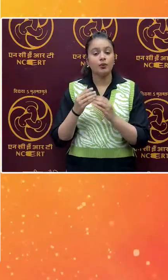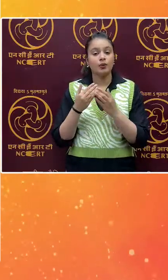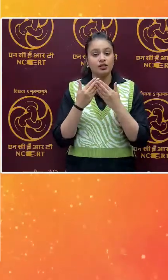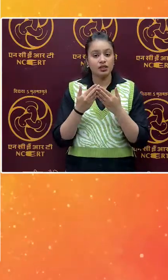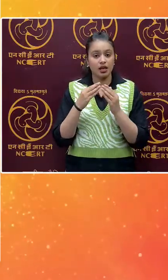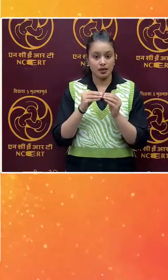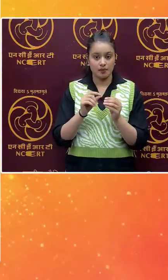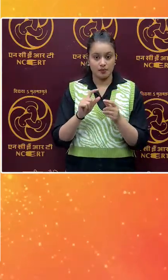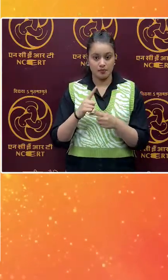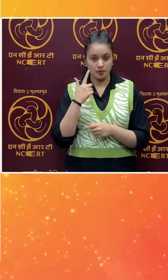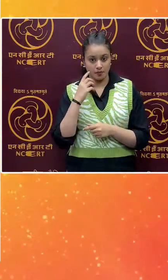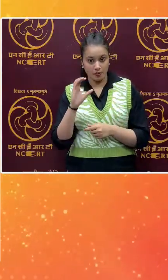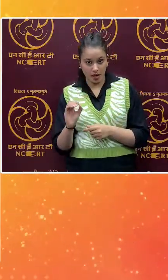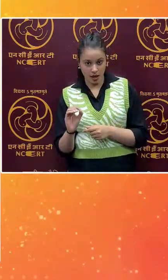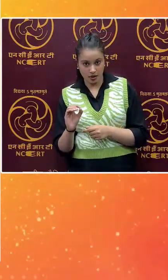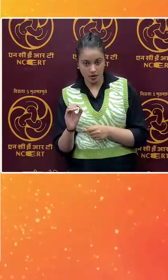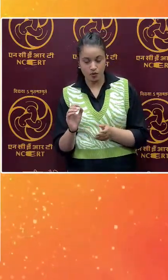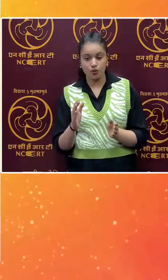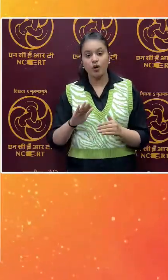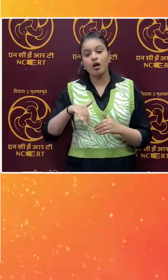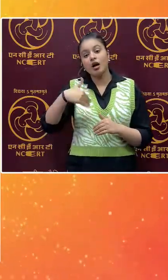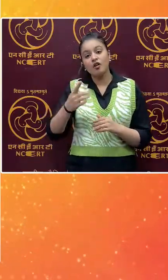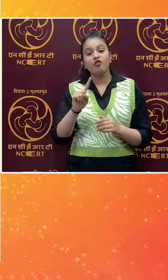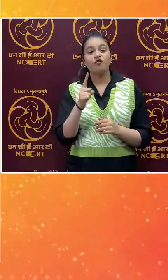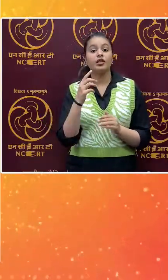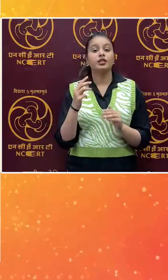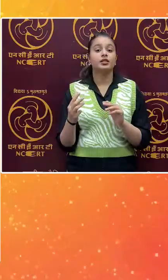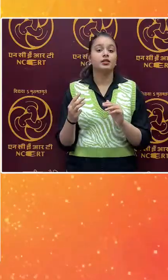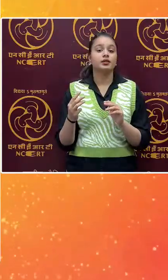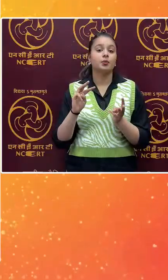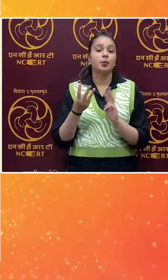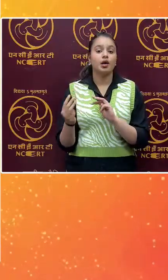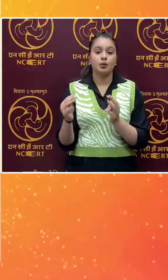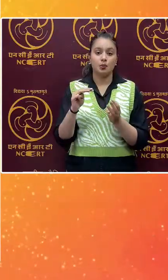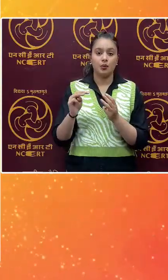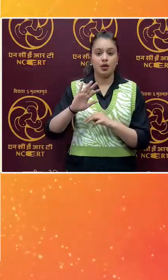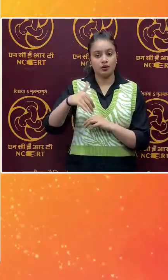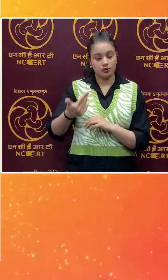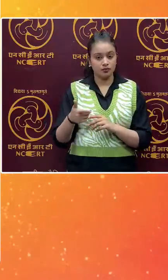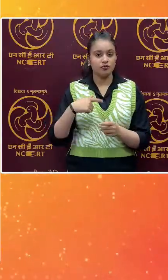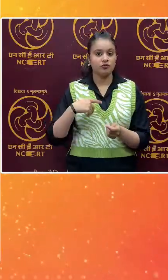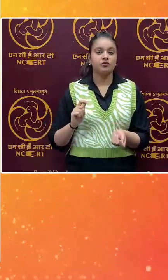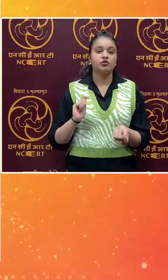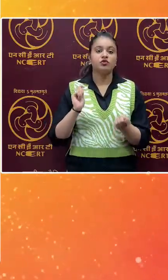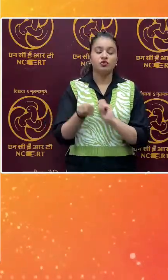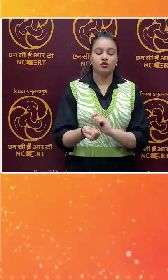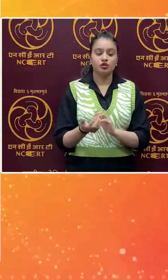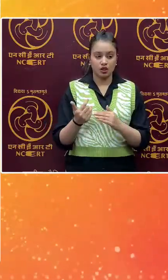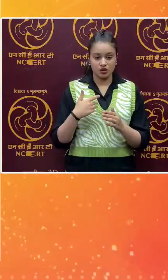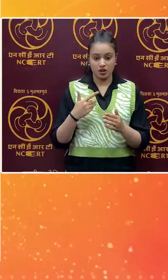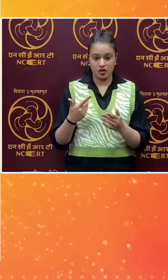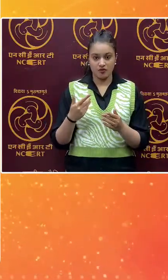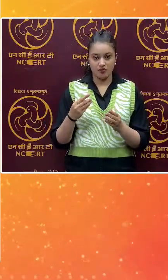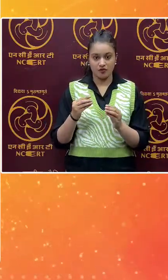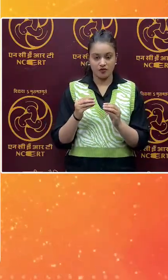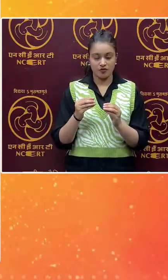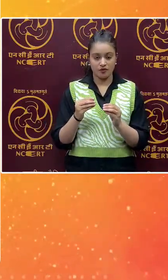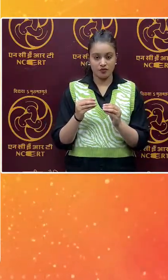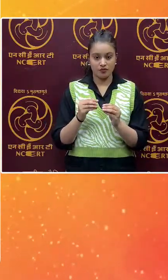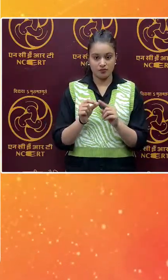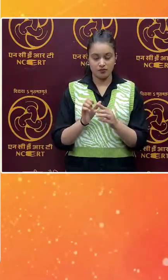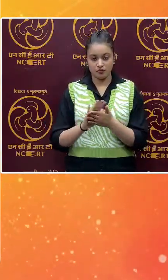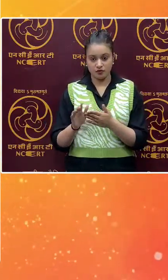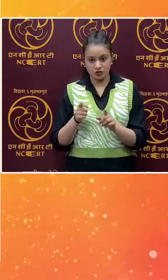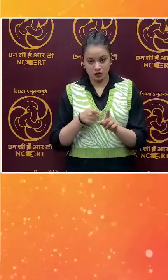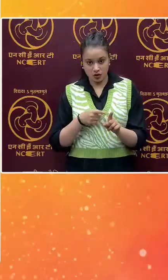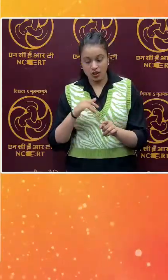biology after the First World War. He transforms from a mathematician to a physiologist. The physiologist. In a matter of 6